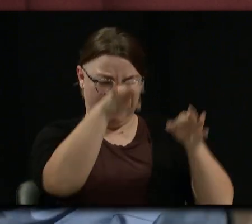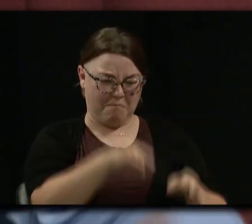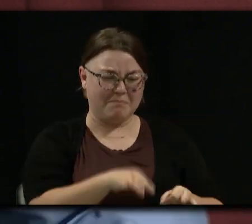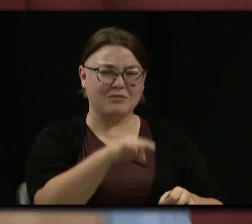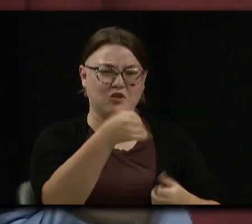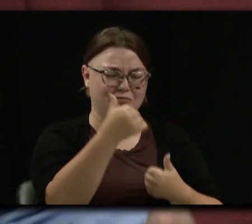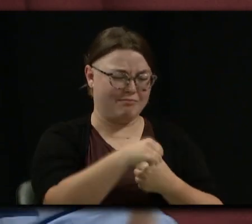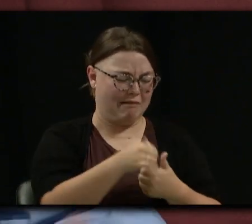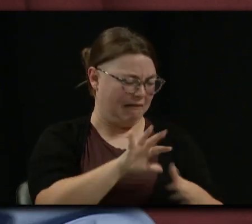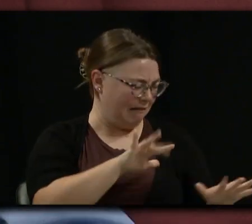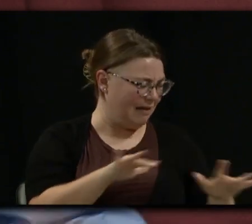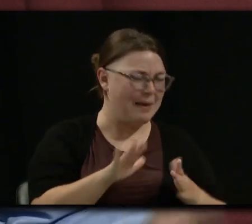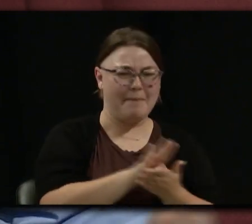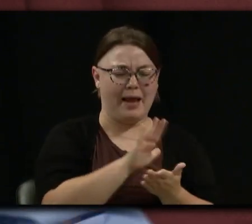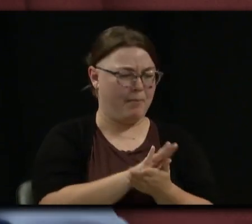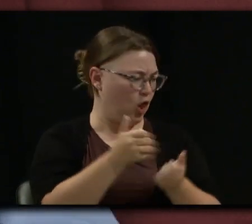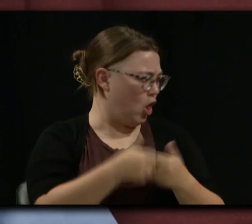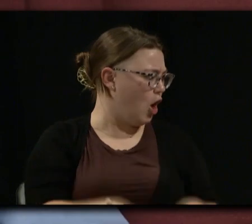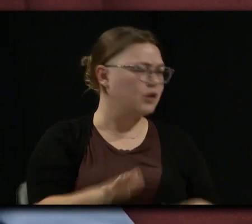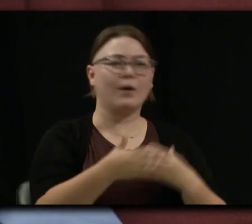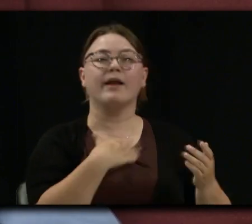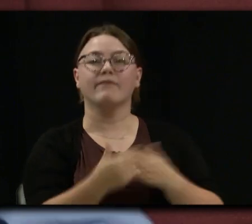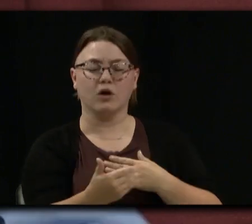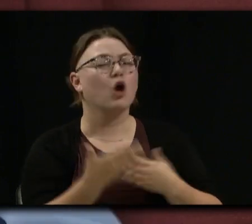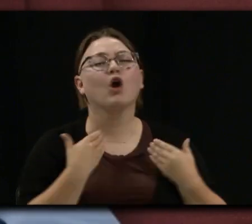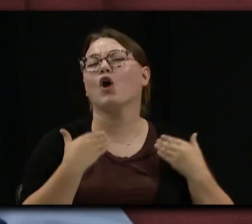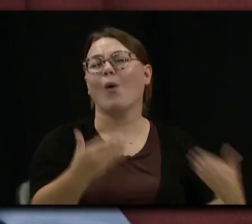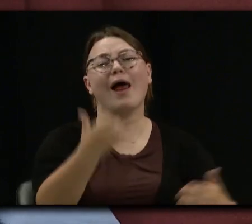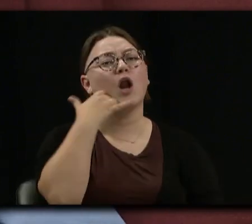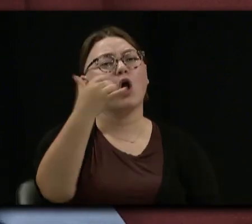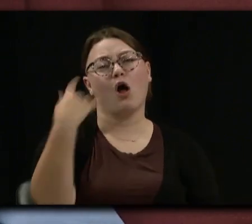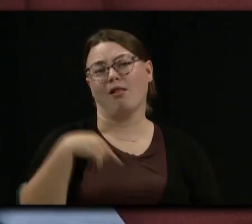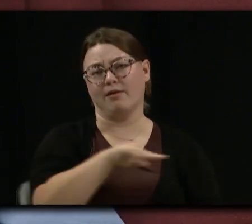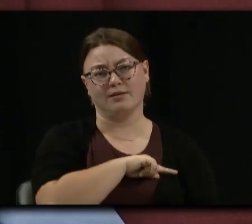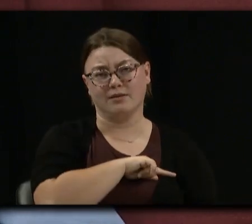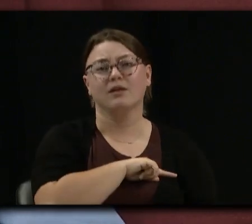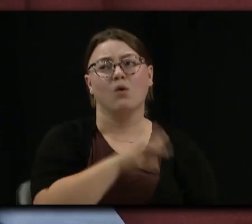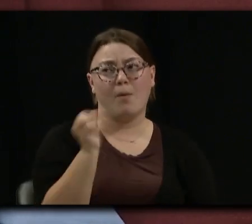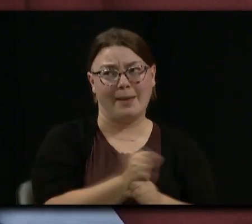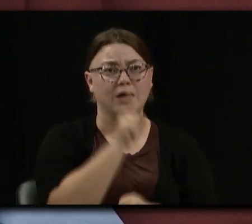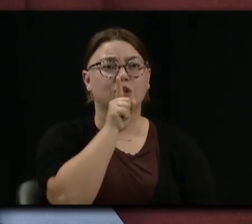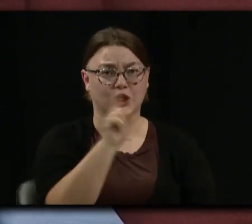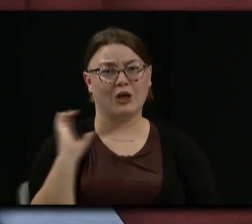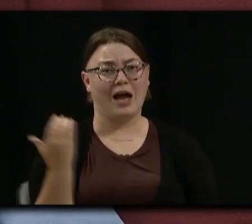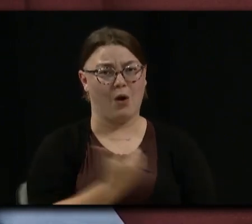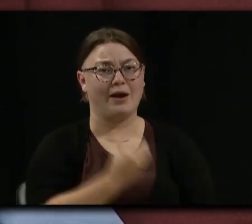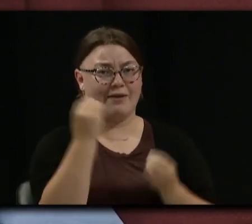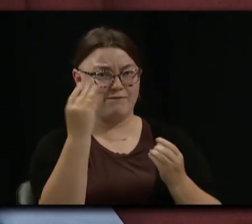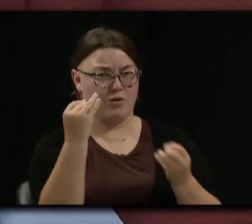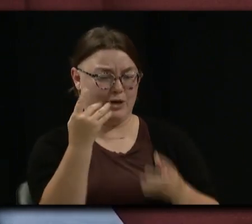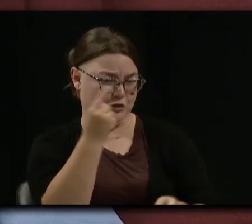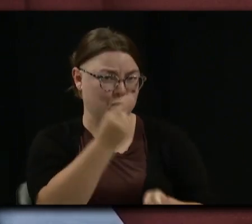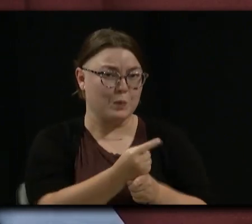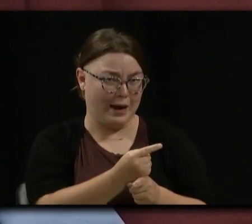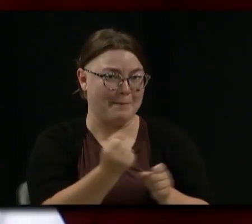you a sheet of paper. Always call the Board of Elections and we'll assist you and make sure your ballot counts. I don't expect you to know